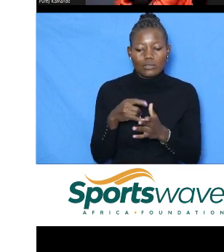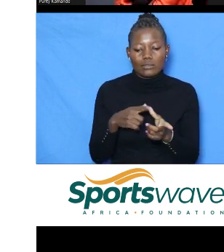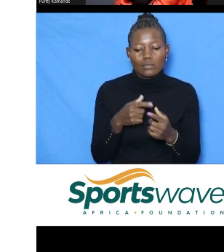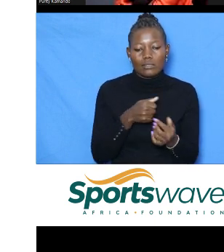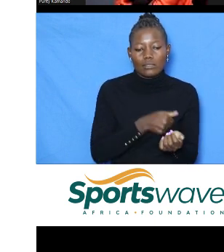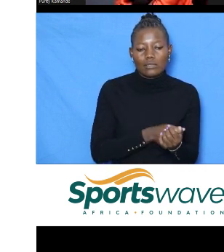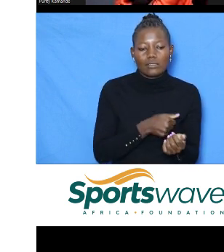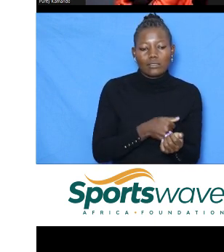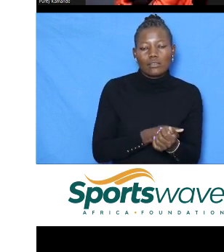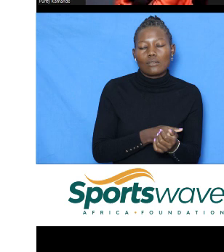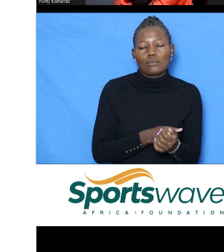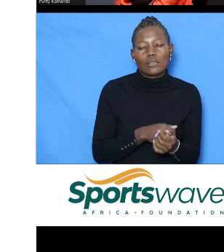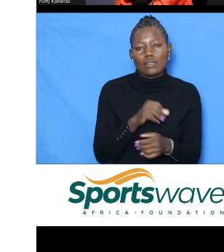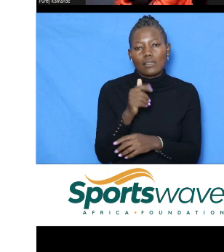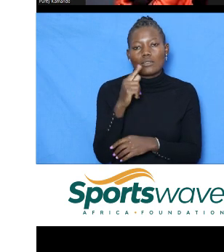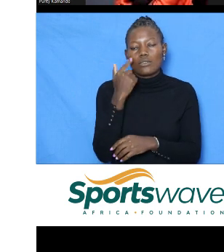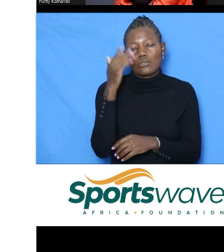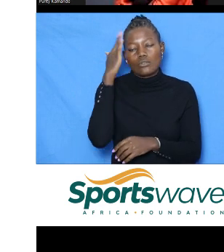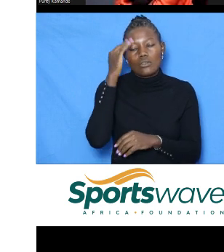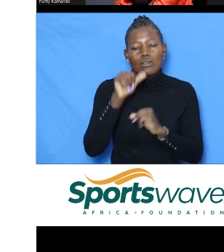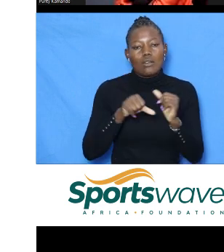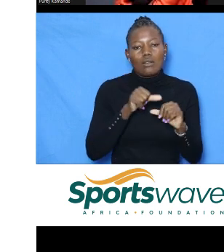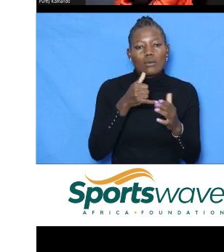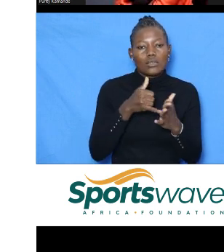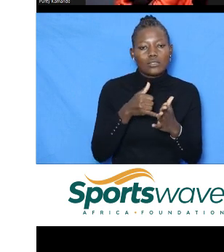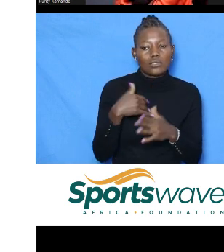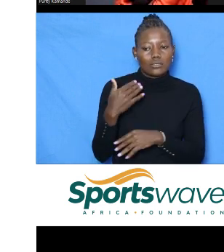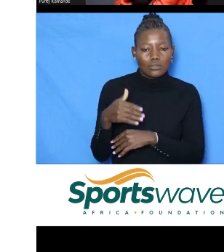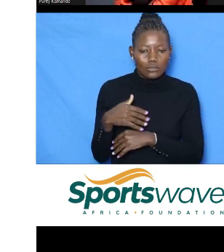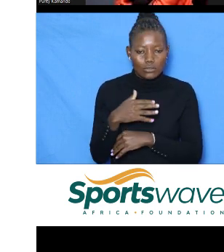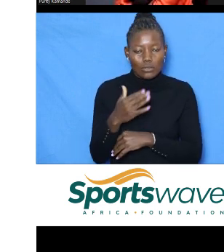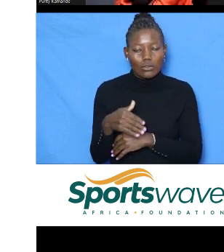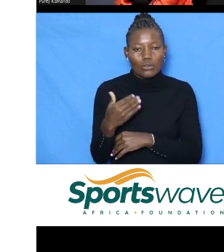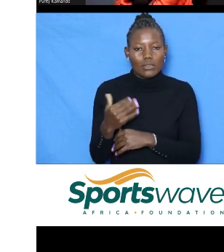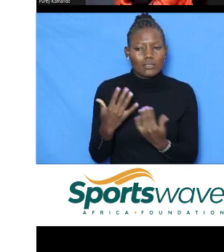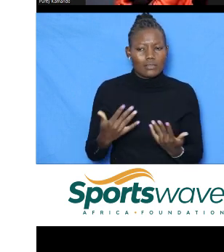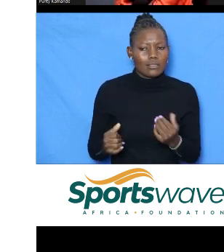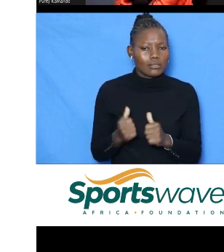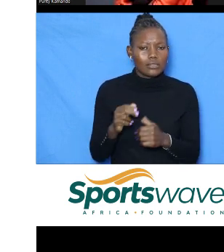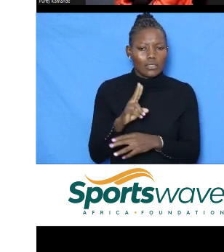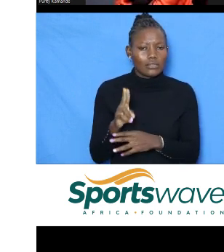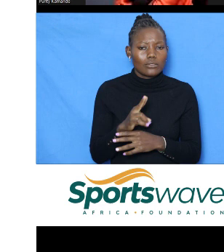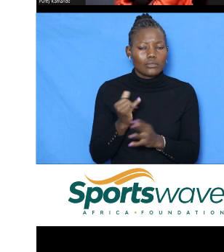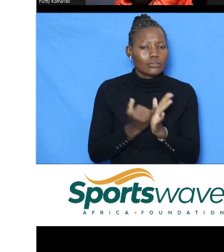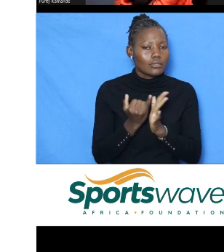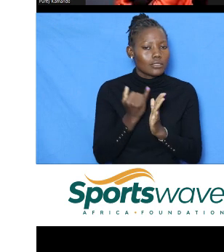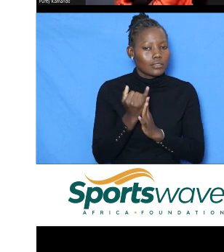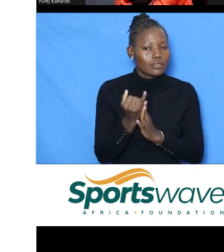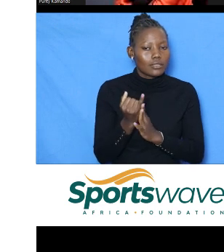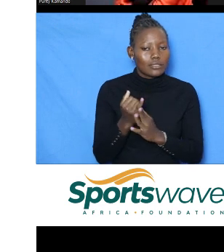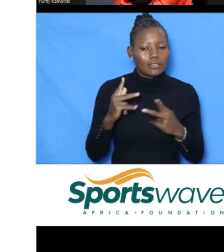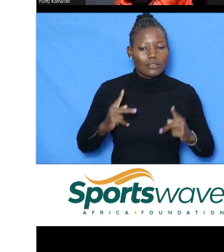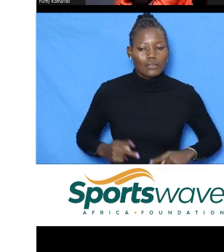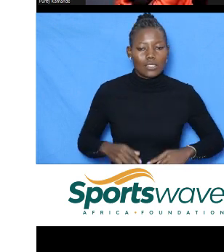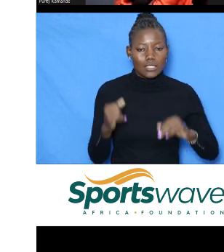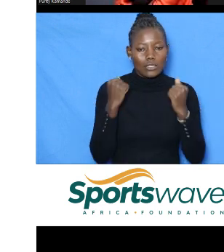comes to the mind of anyone who knows about it. So these are usually substances which are used in increasing muscle mass and physical strength.